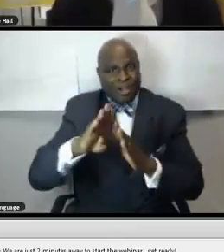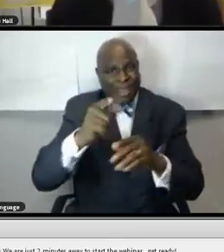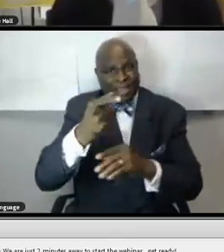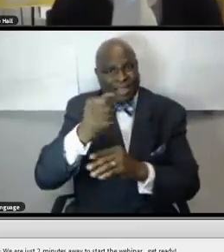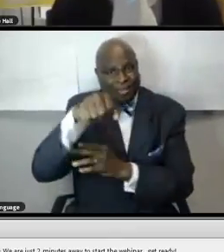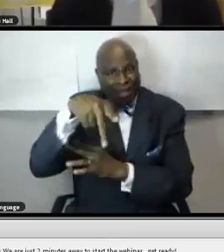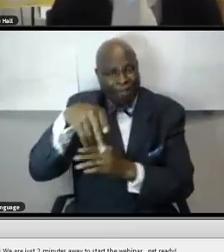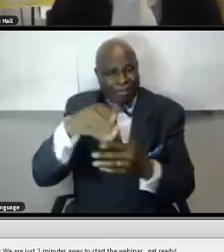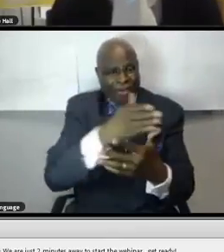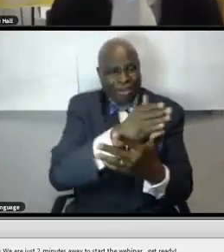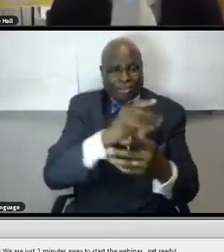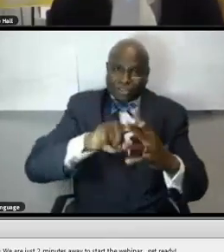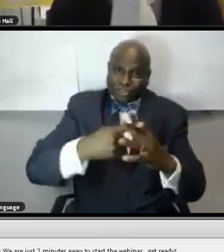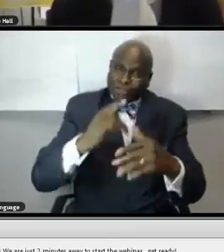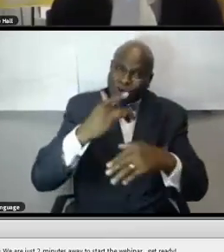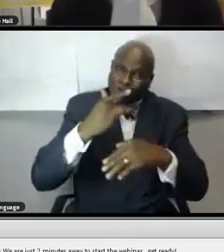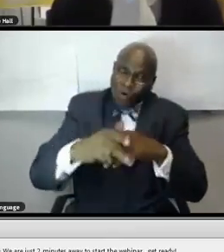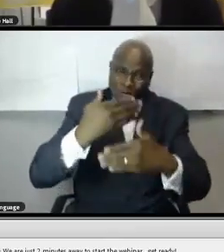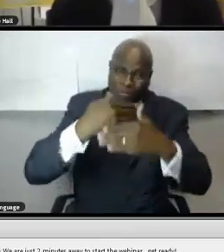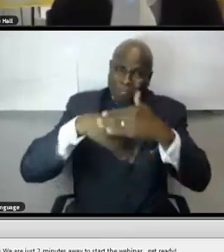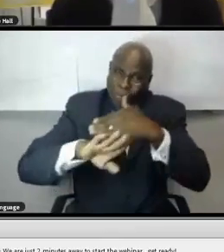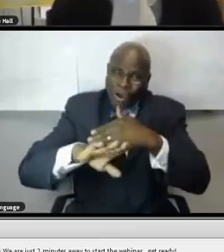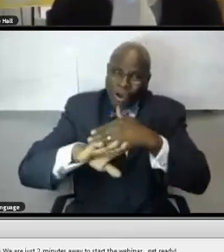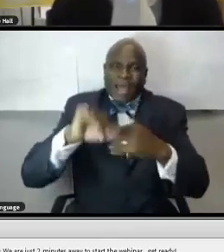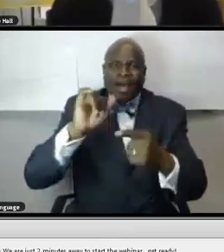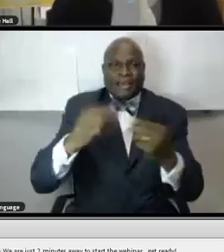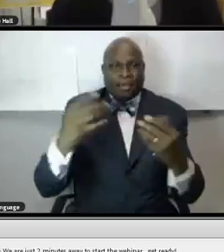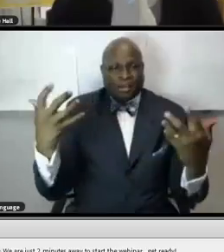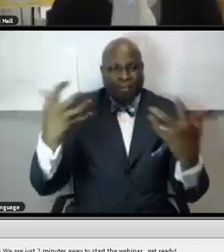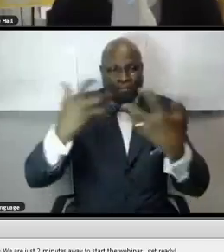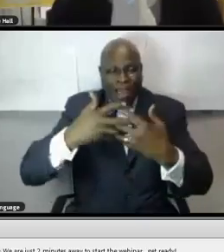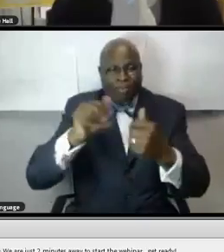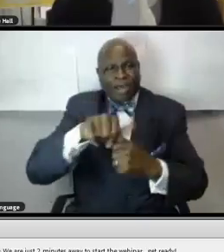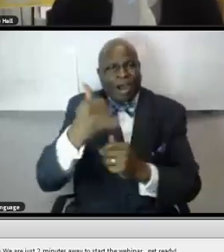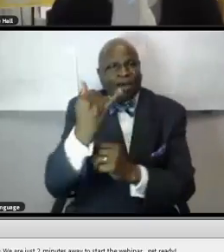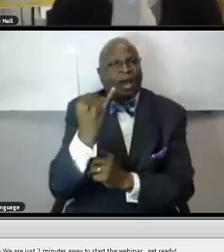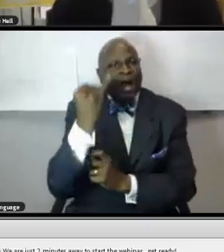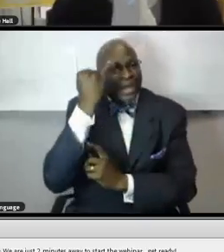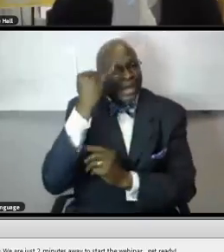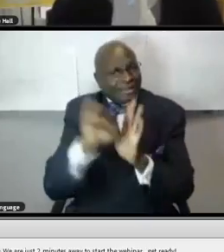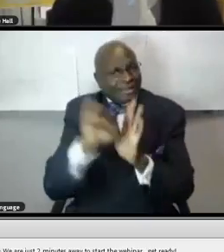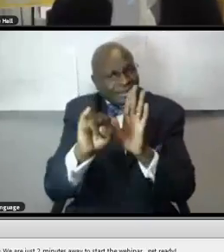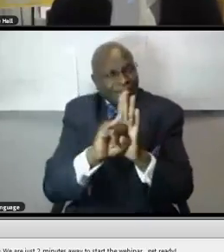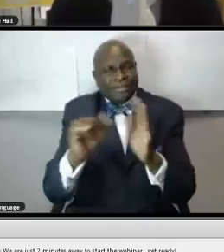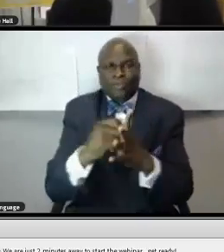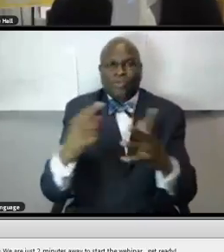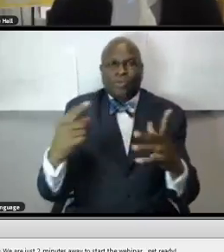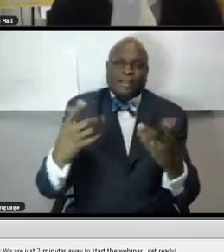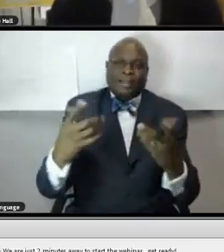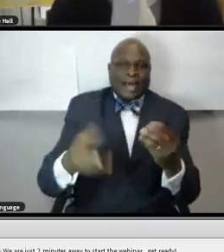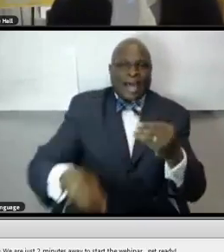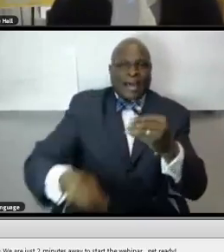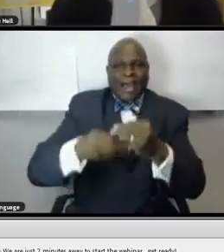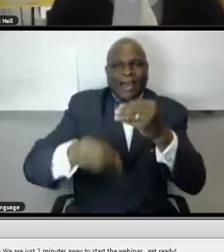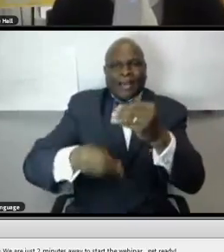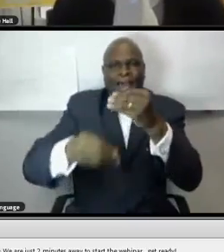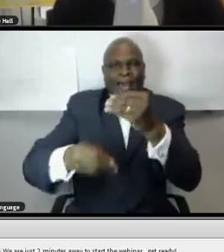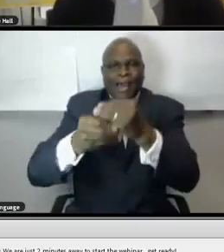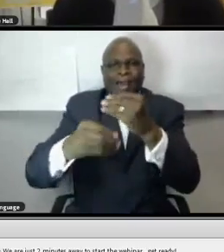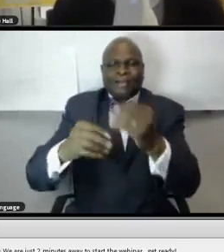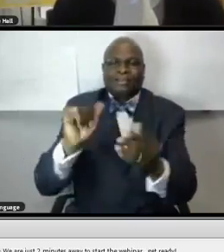up very early. It can combine with other identities to compound the disadvantage